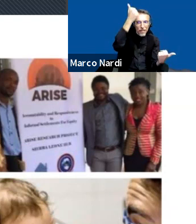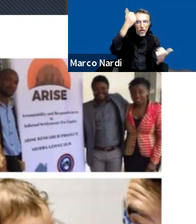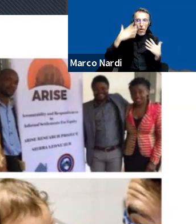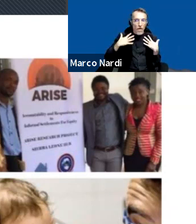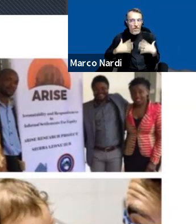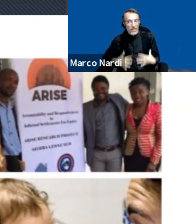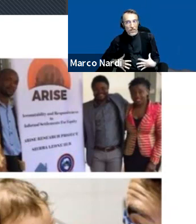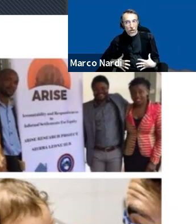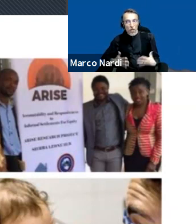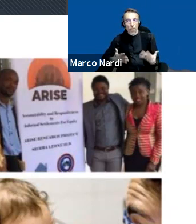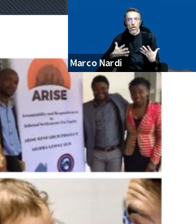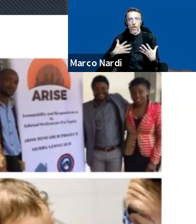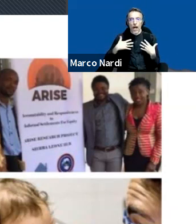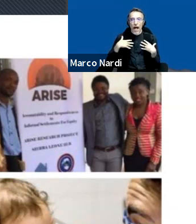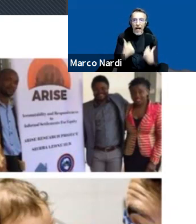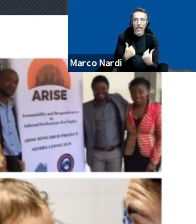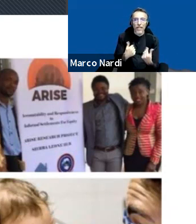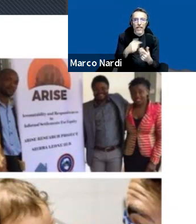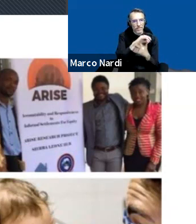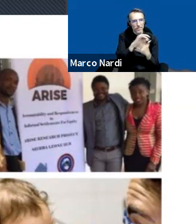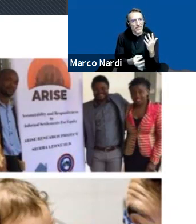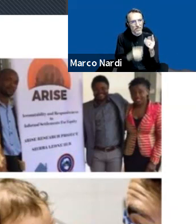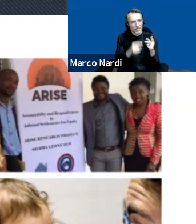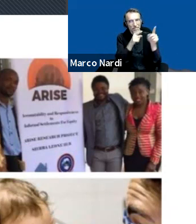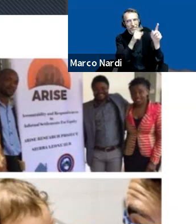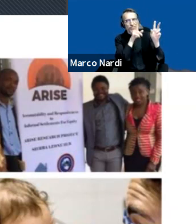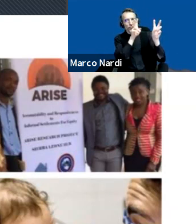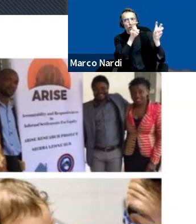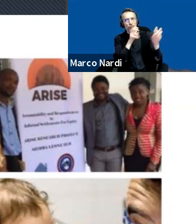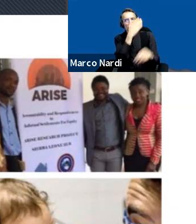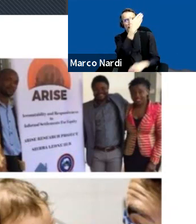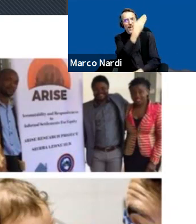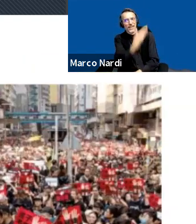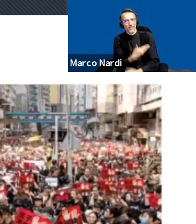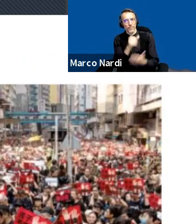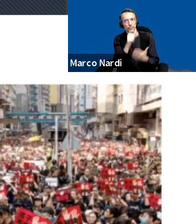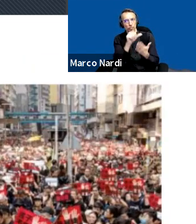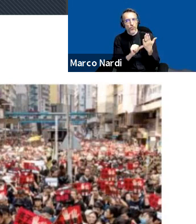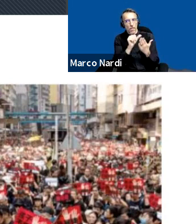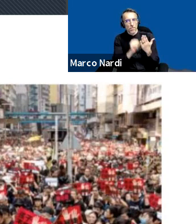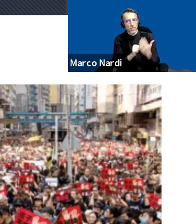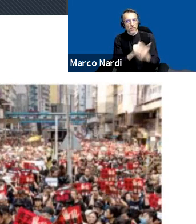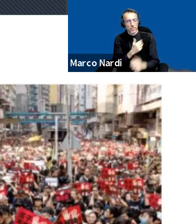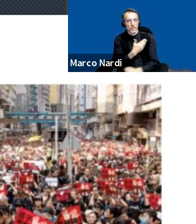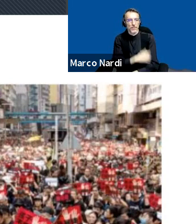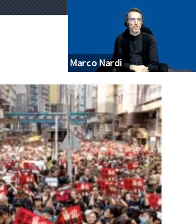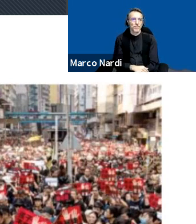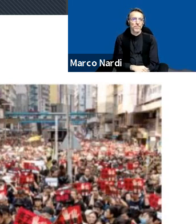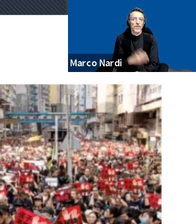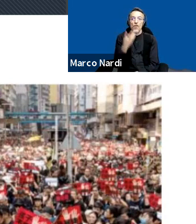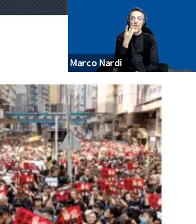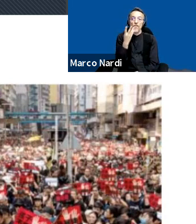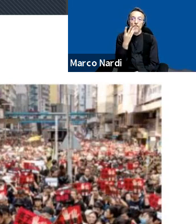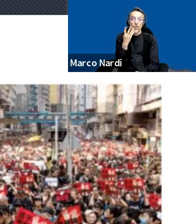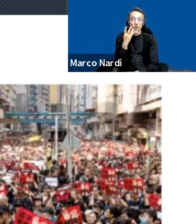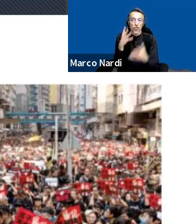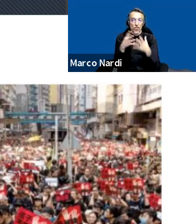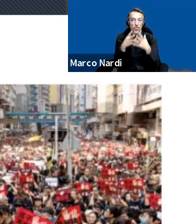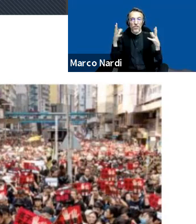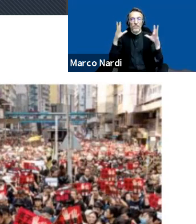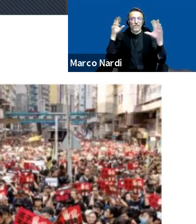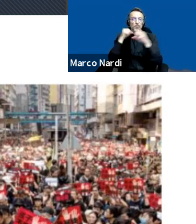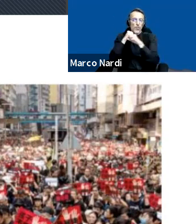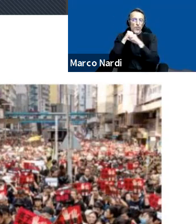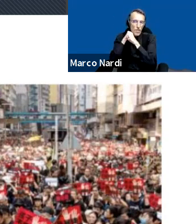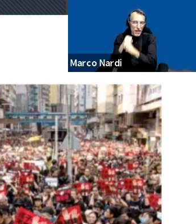health. Again, here are some of our projects and programmes. And then our fourth big commitment is